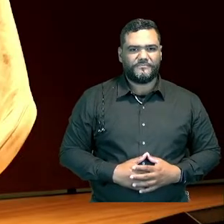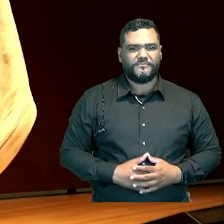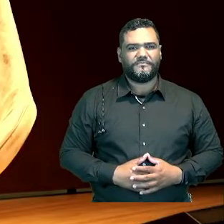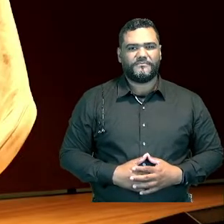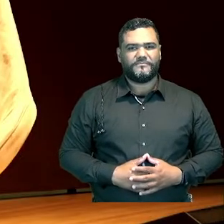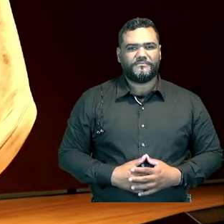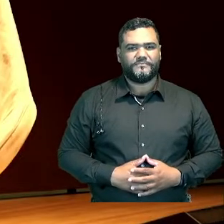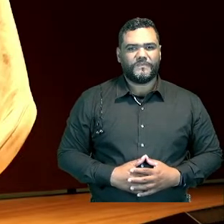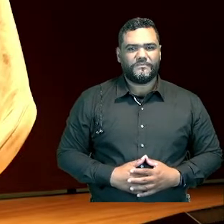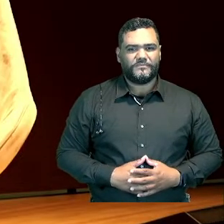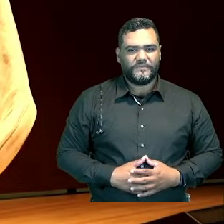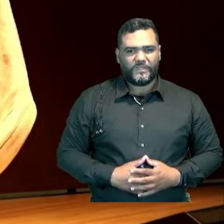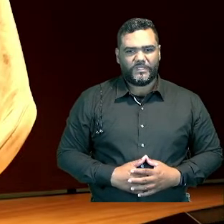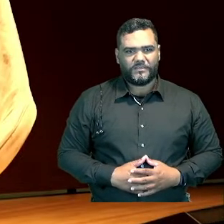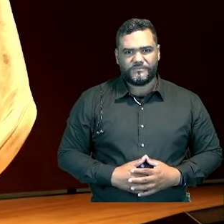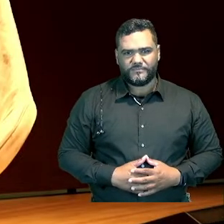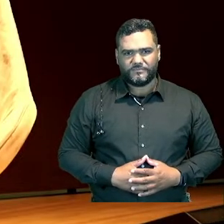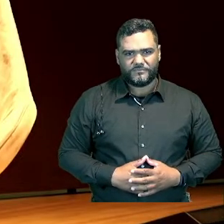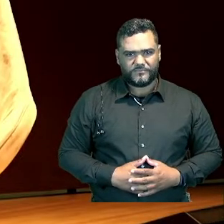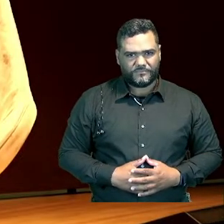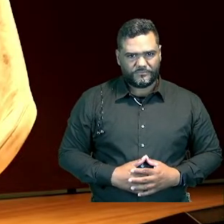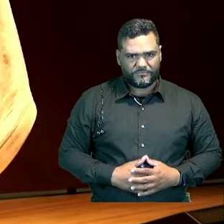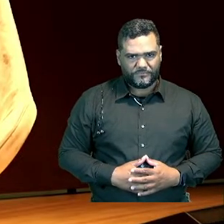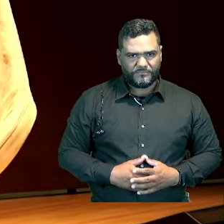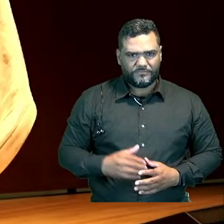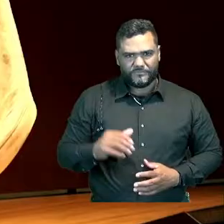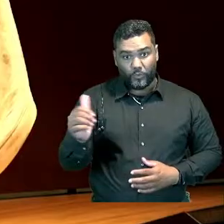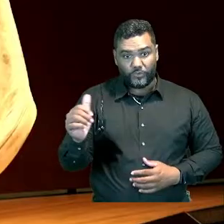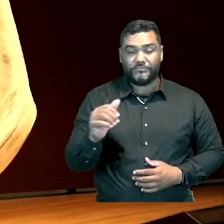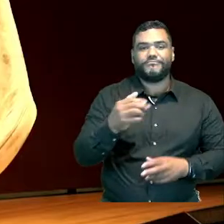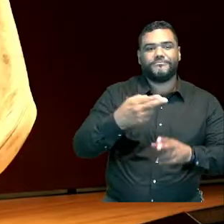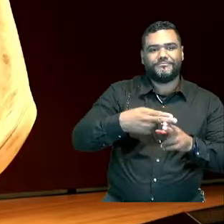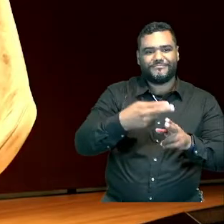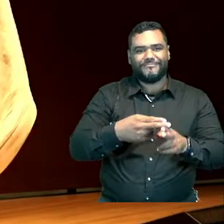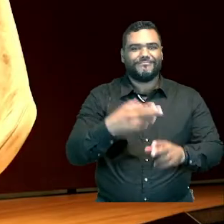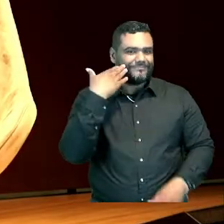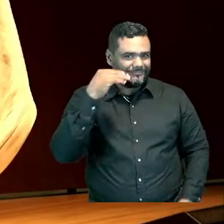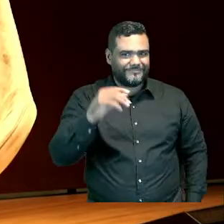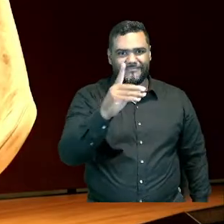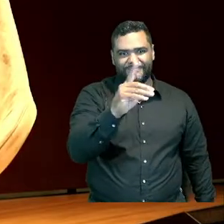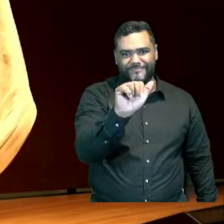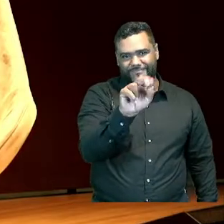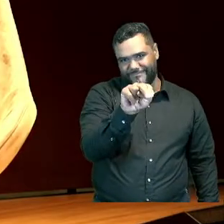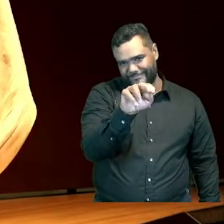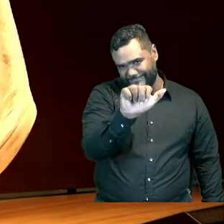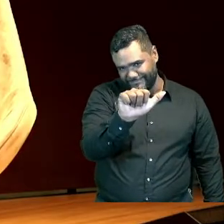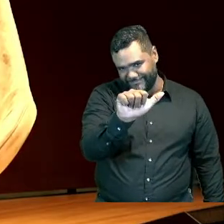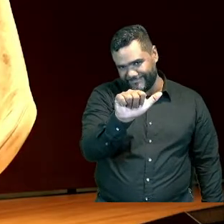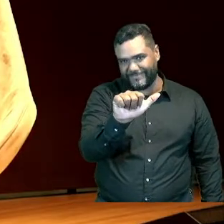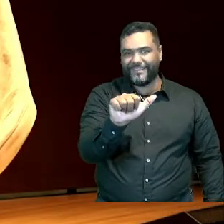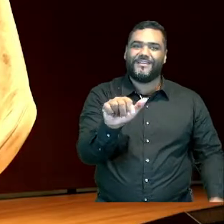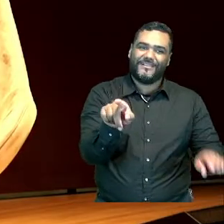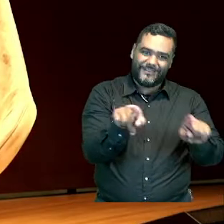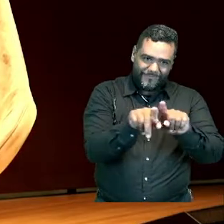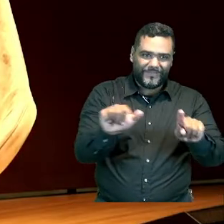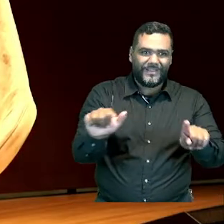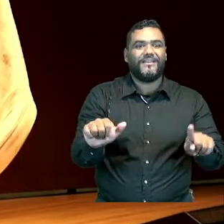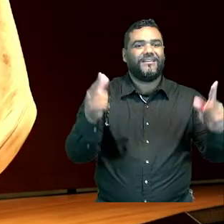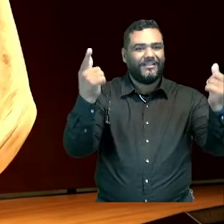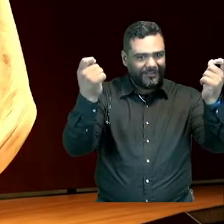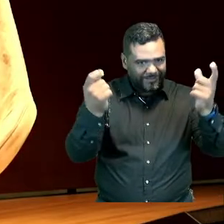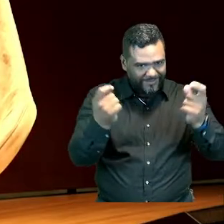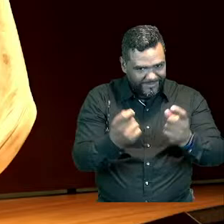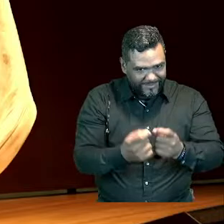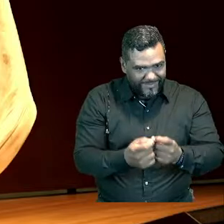of the Association of Caribbean States. We have Jania Sofia Garzón, my sister, who is